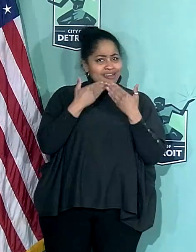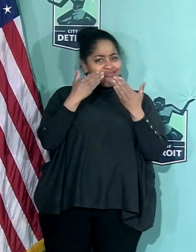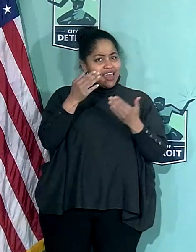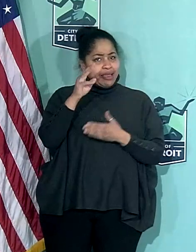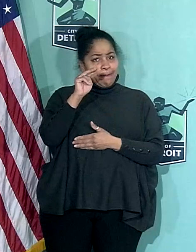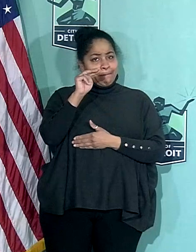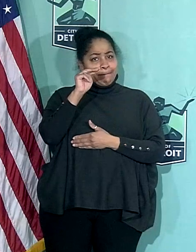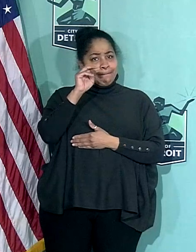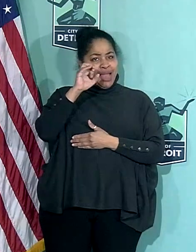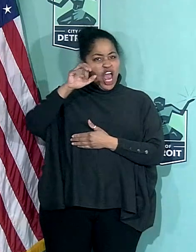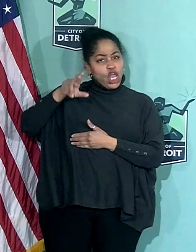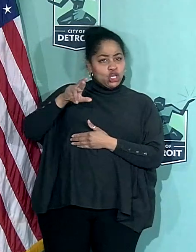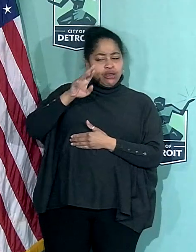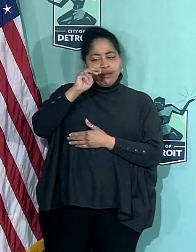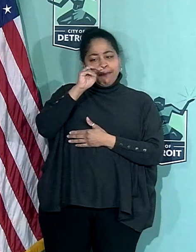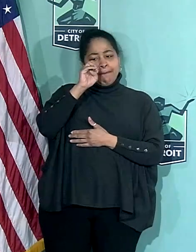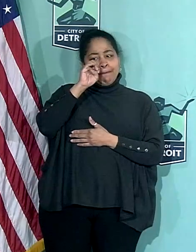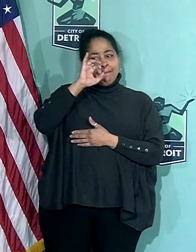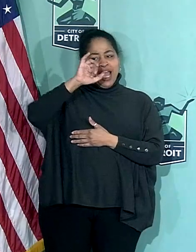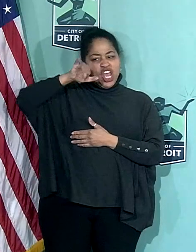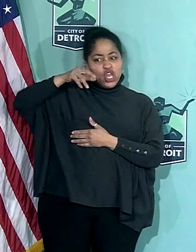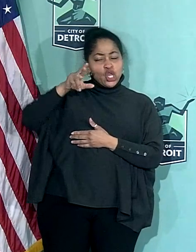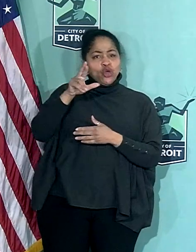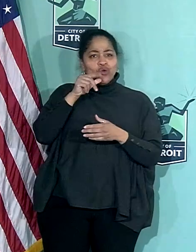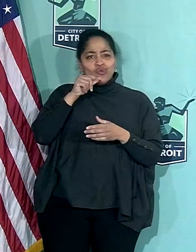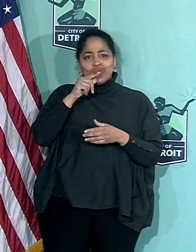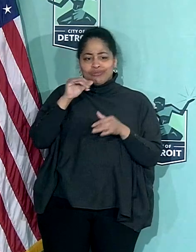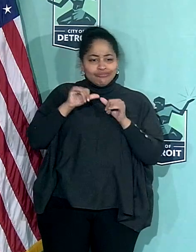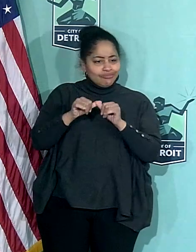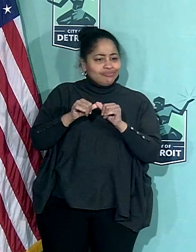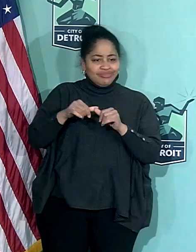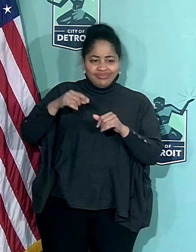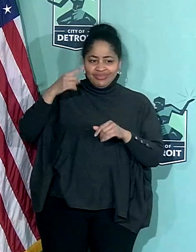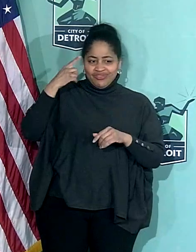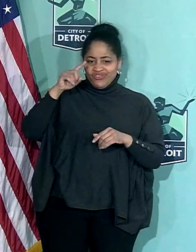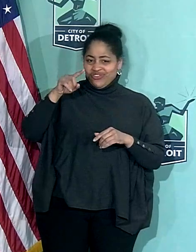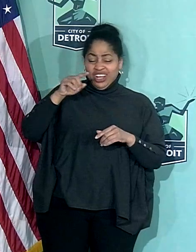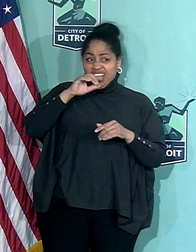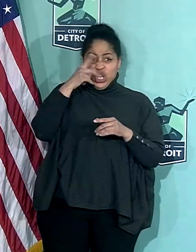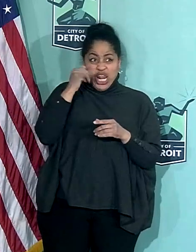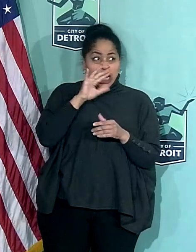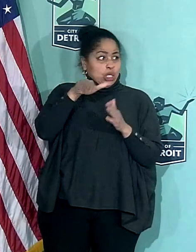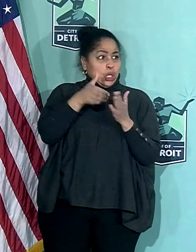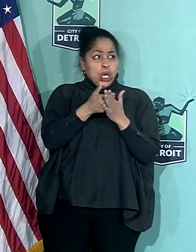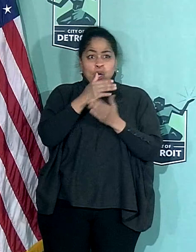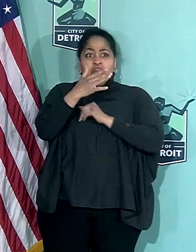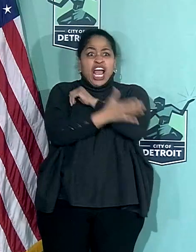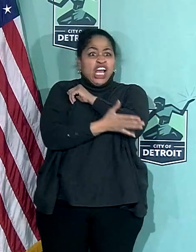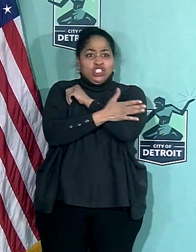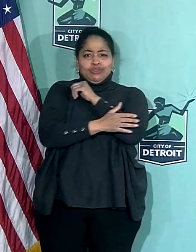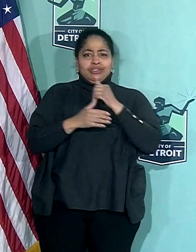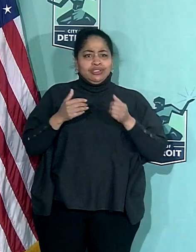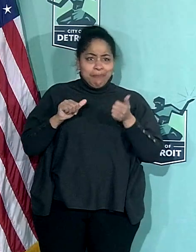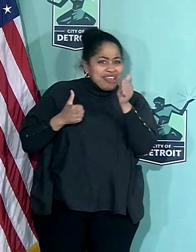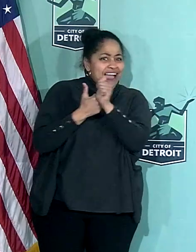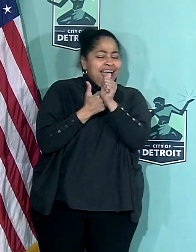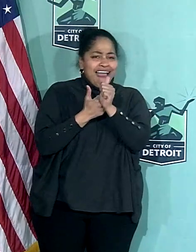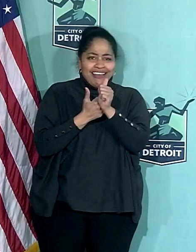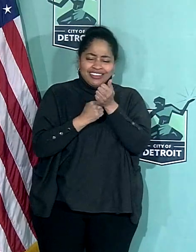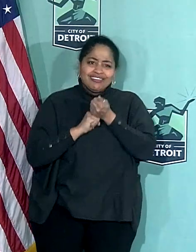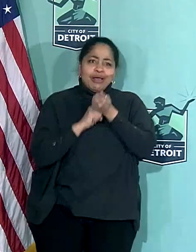Myers. It continues to seem like everybody in the country is behind the city of Detroit, but Myers has donated